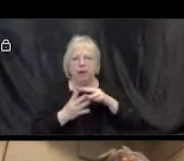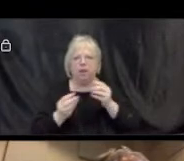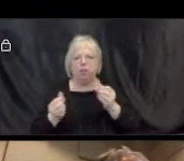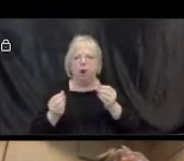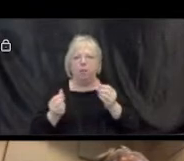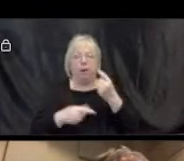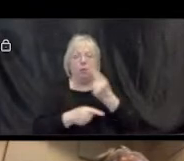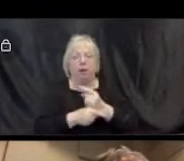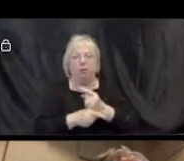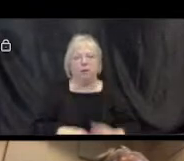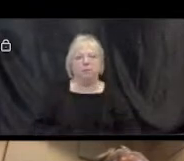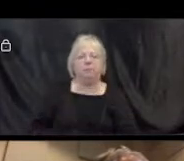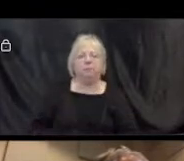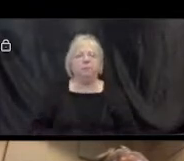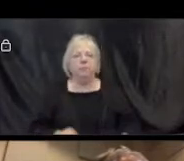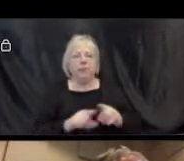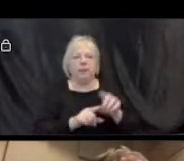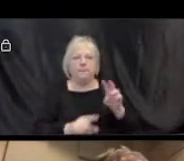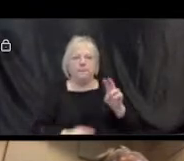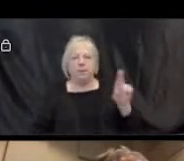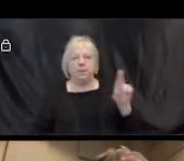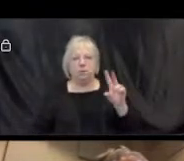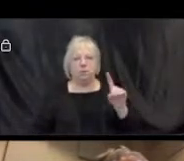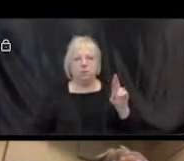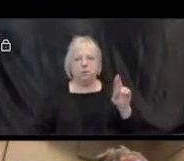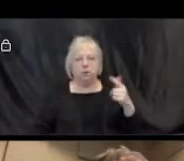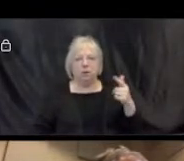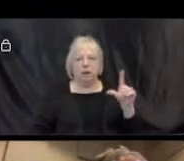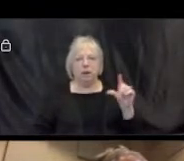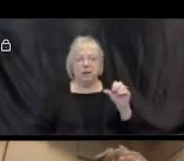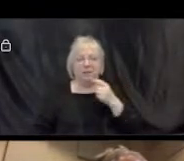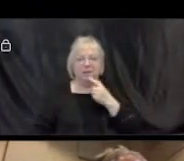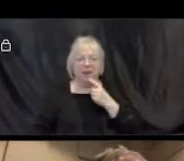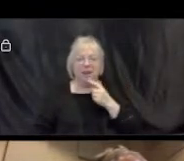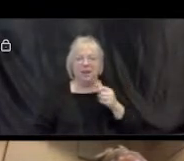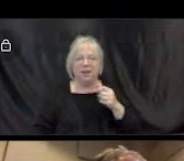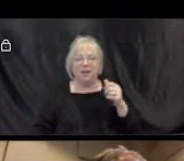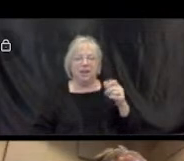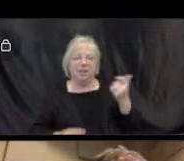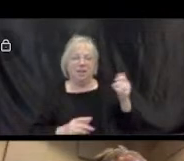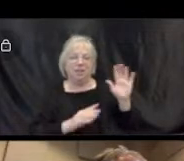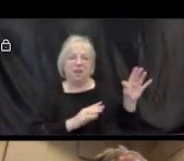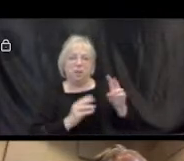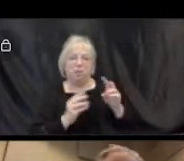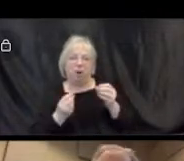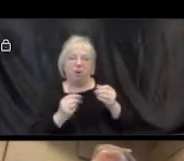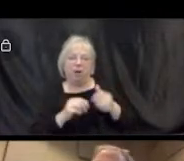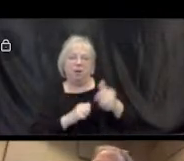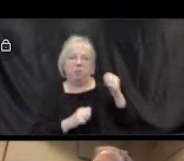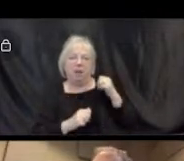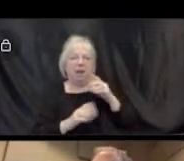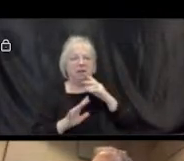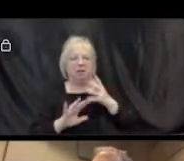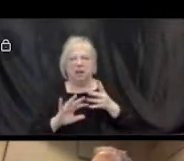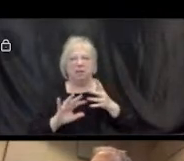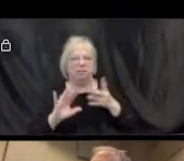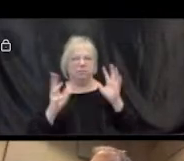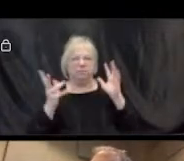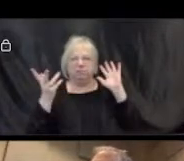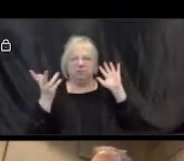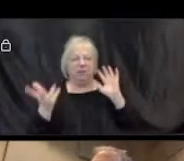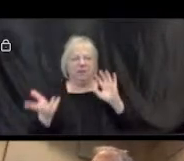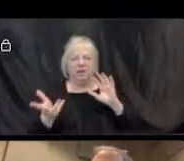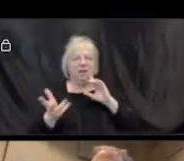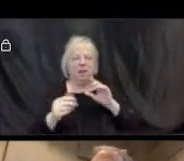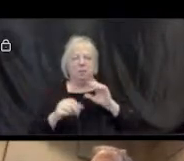And as Mr. Douglas stated, it's kind of in disarray in the back. They've put a workshop in the back, and there